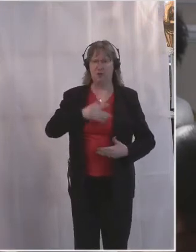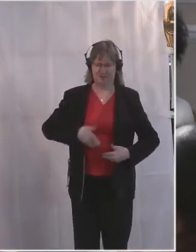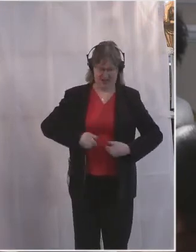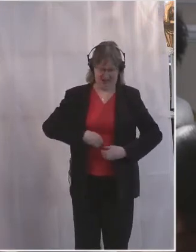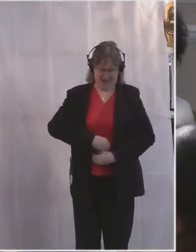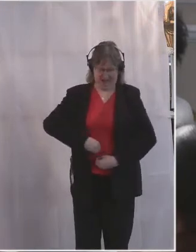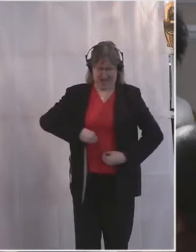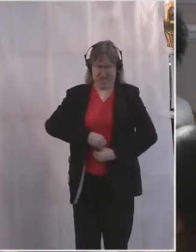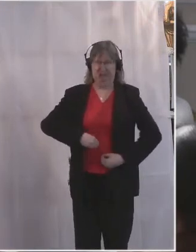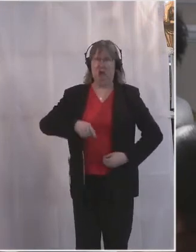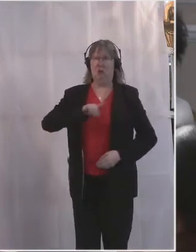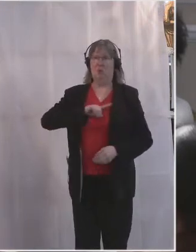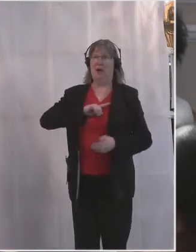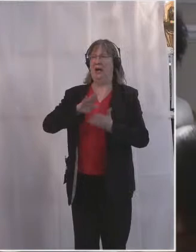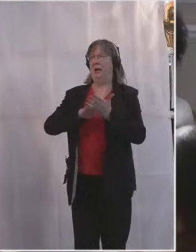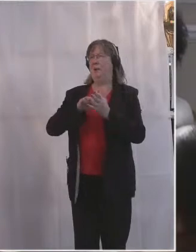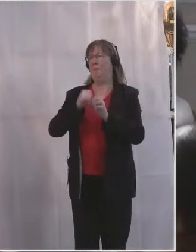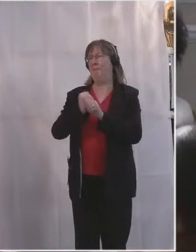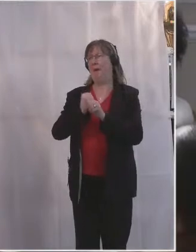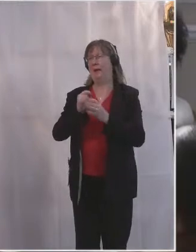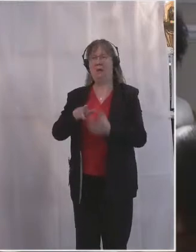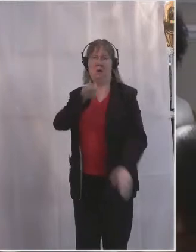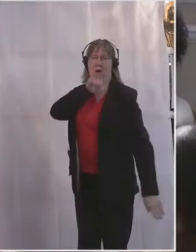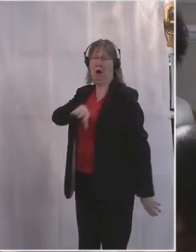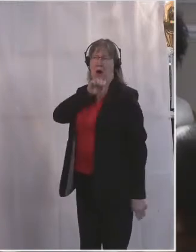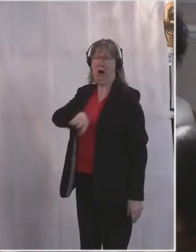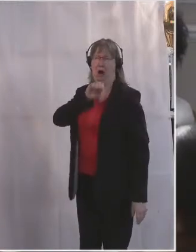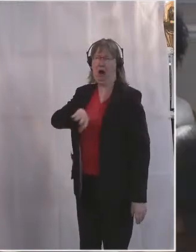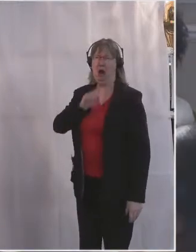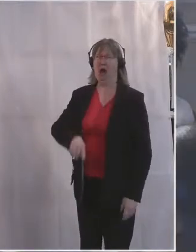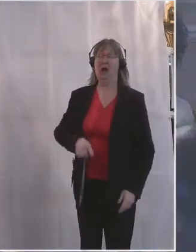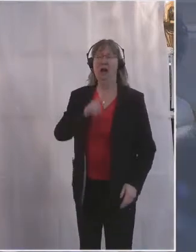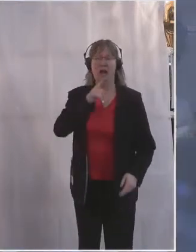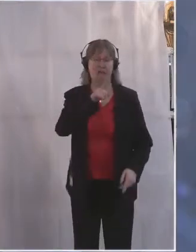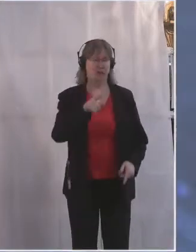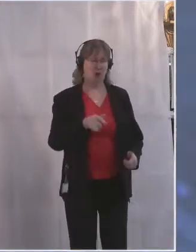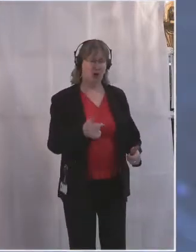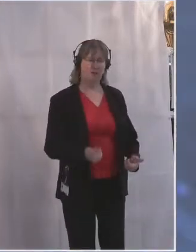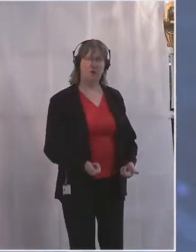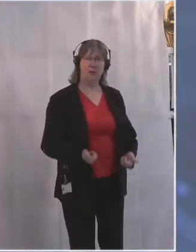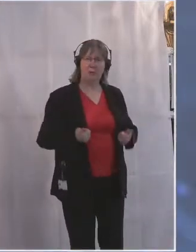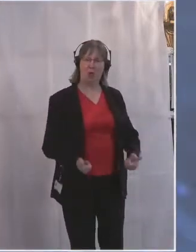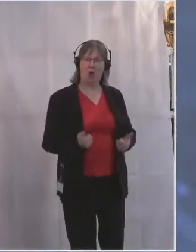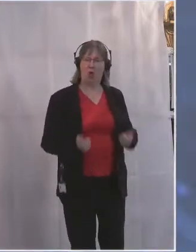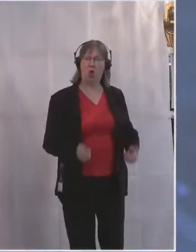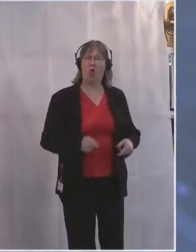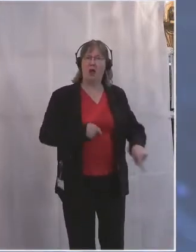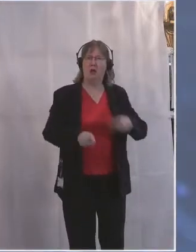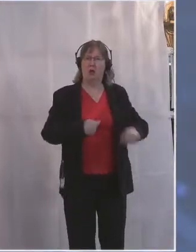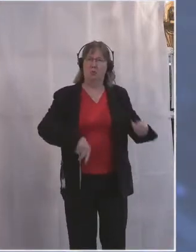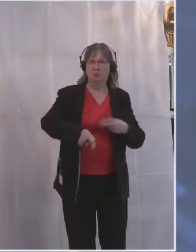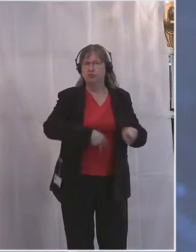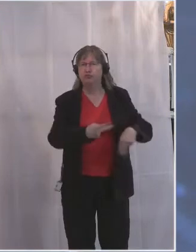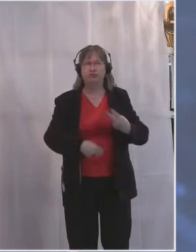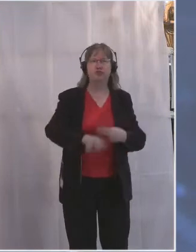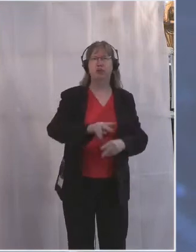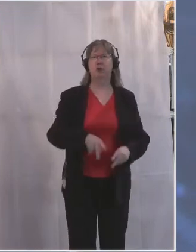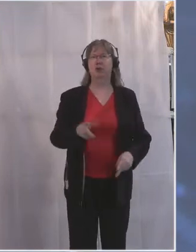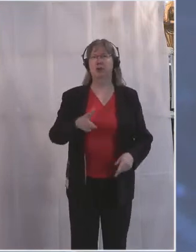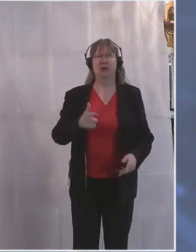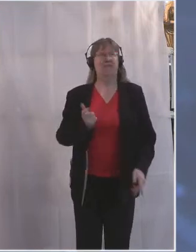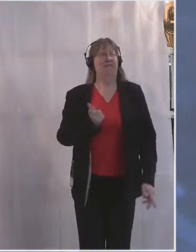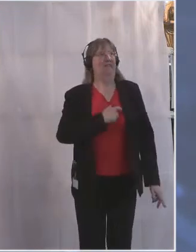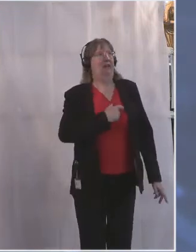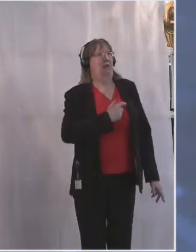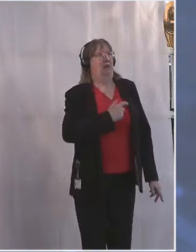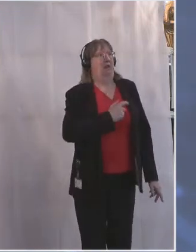stomach because Maggie was, she was vocal. If you hadn't been playing well, you knew you weren't going to be playing well. I wouldn't say fear, but you're a